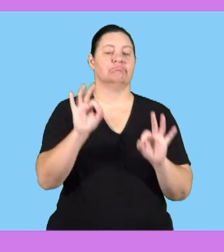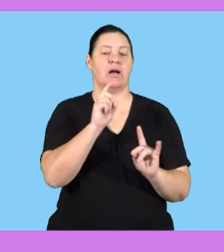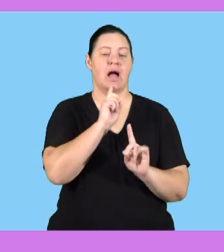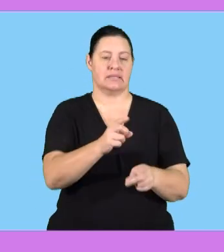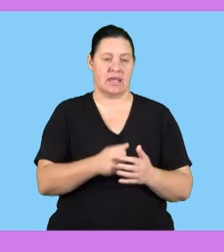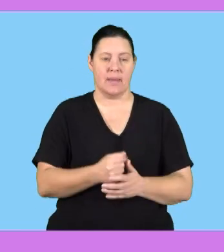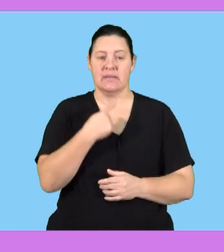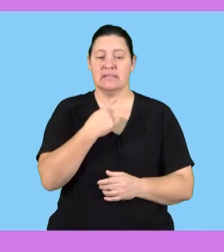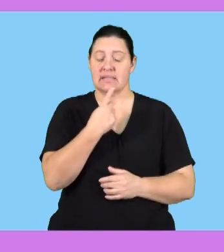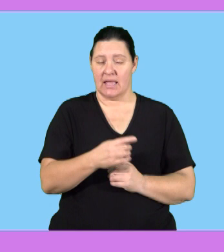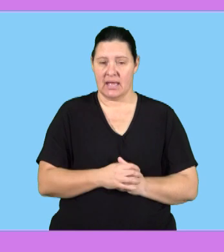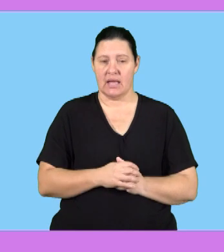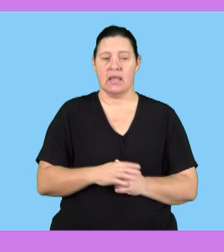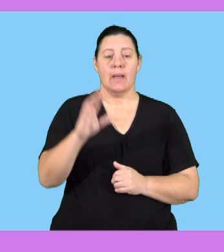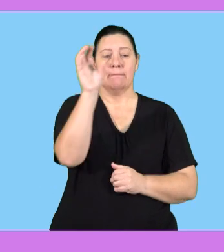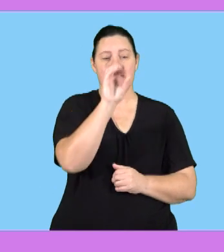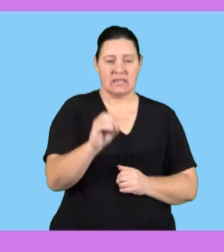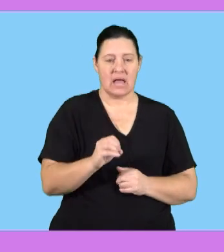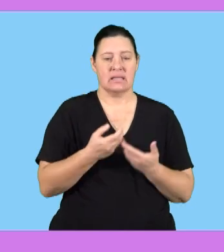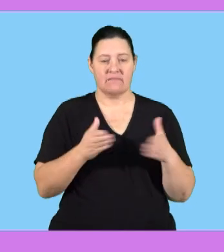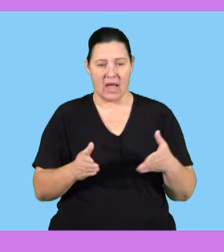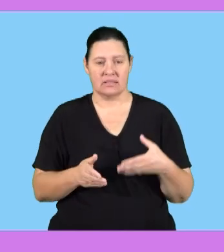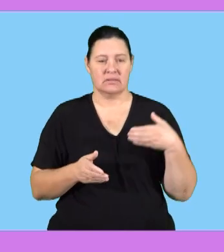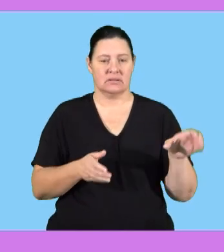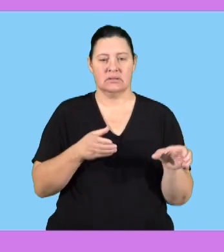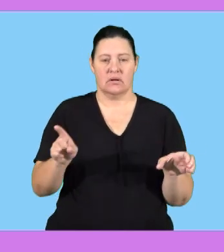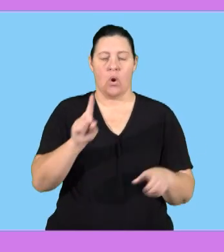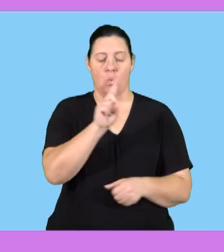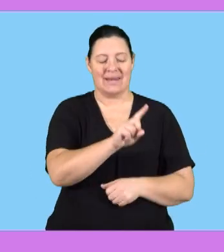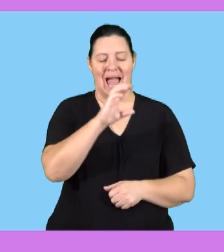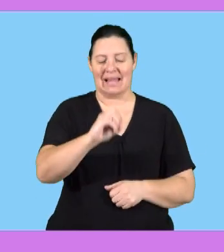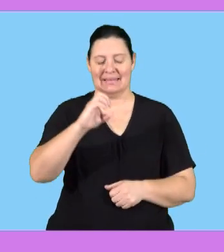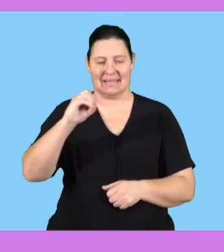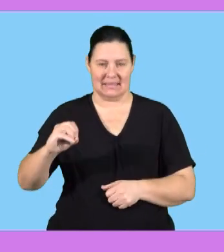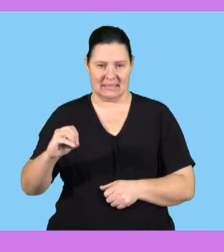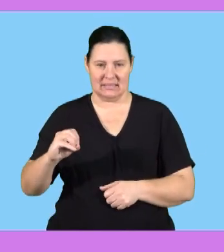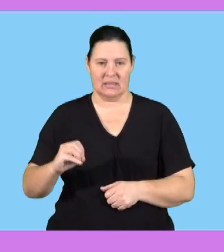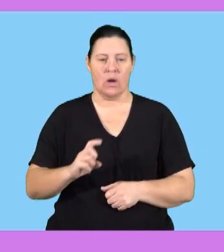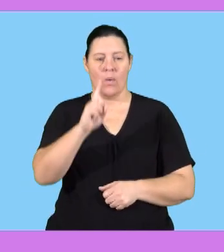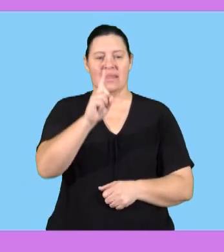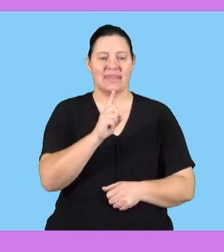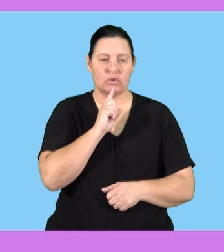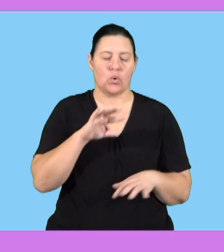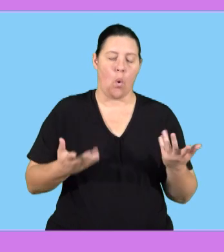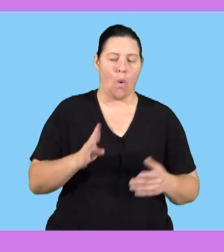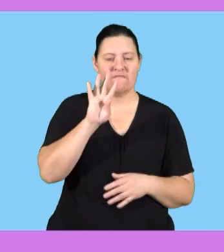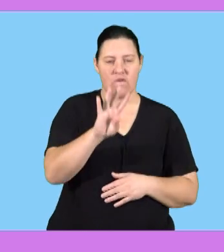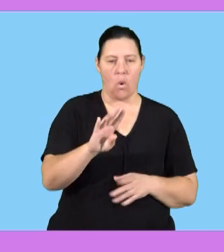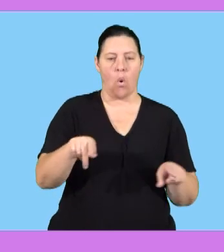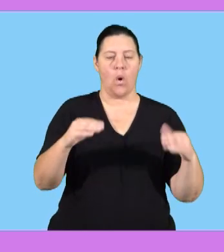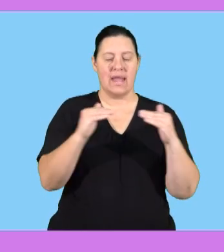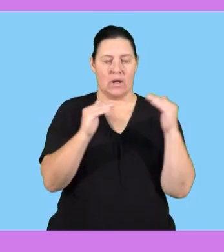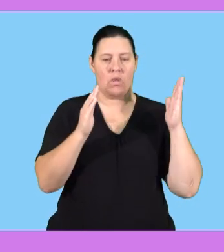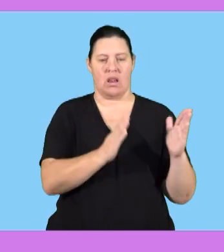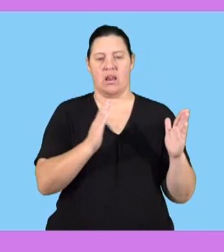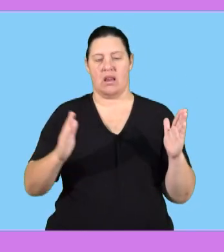correct answer. I'm saying percentiles divide a data set into 100, 1000, or 4